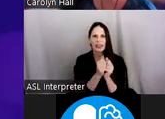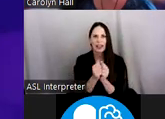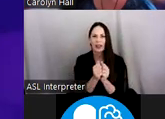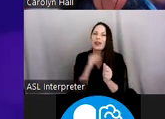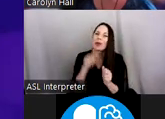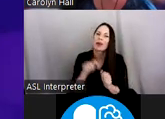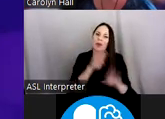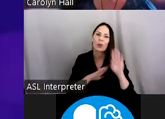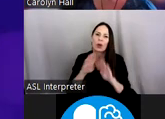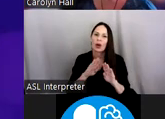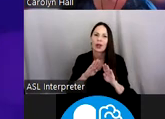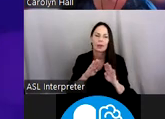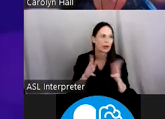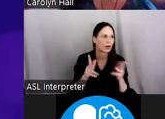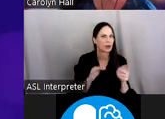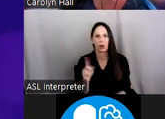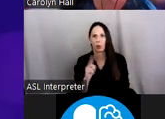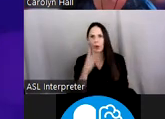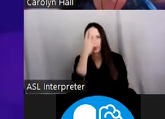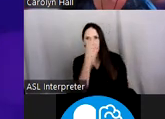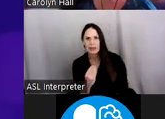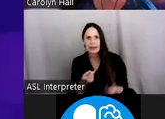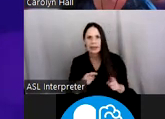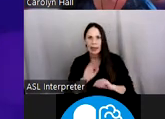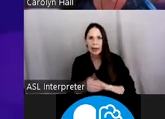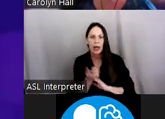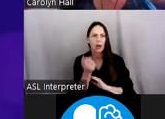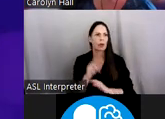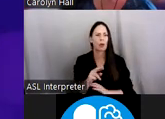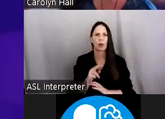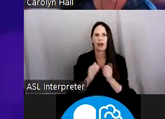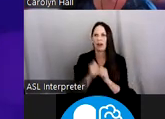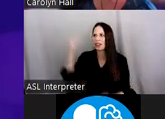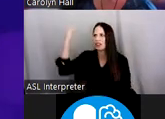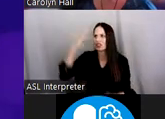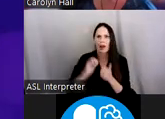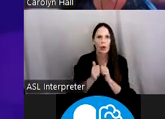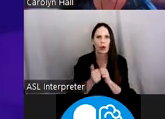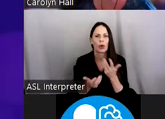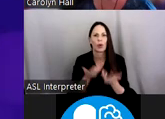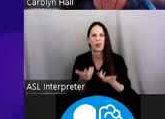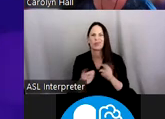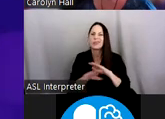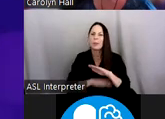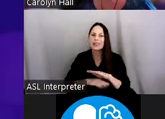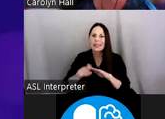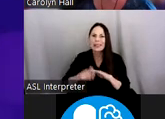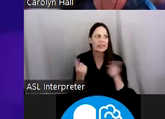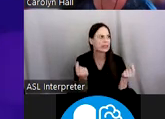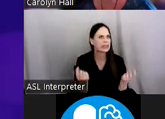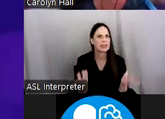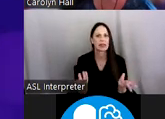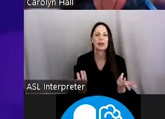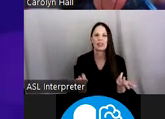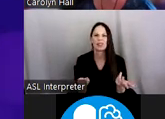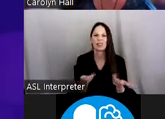about where they're going to stay at night, or how they're going to like shower, or basic needs and stuff like that.